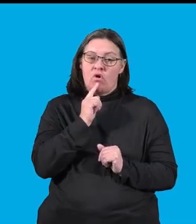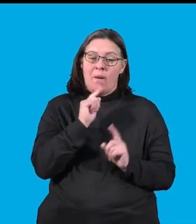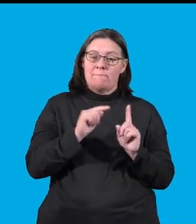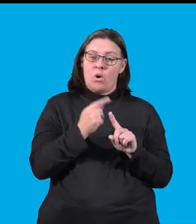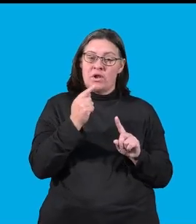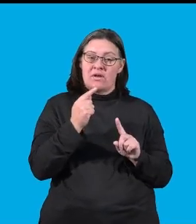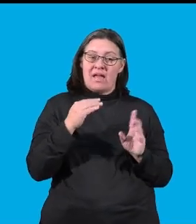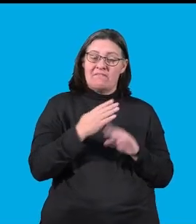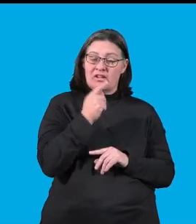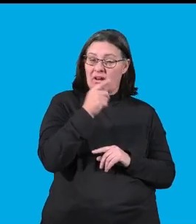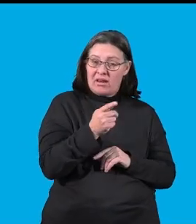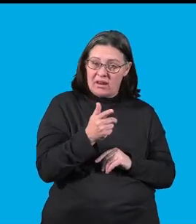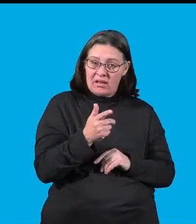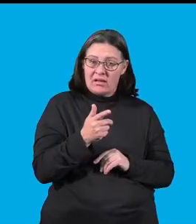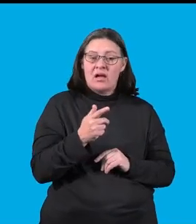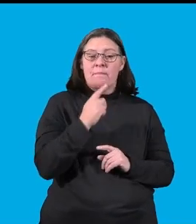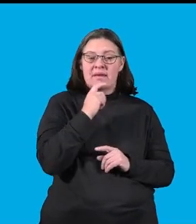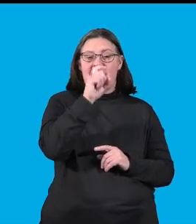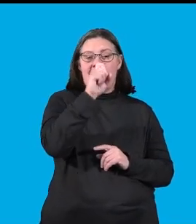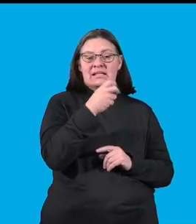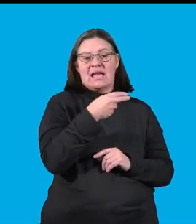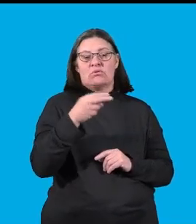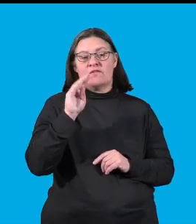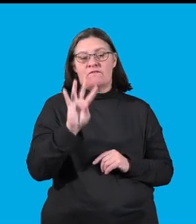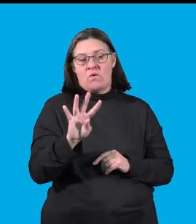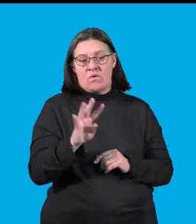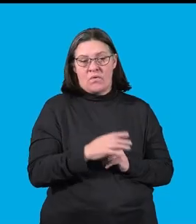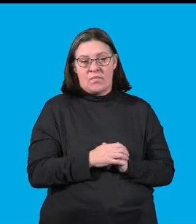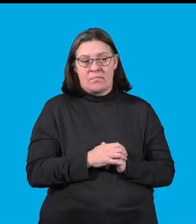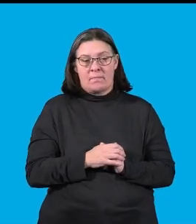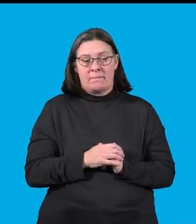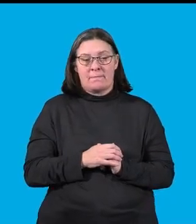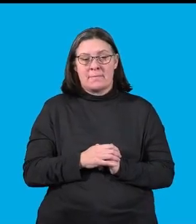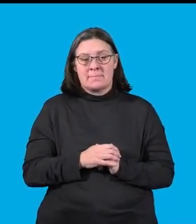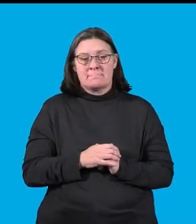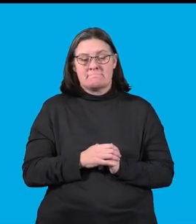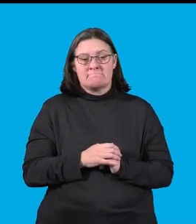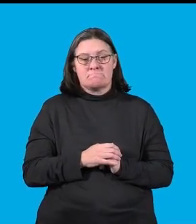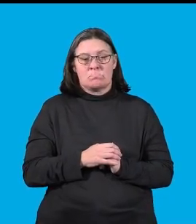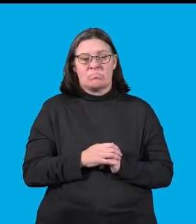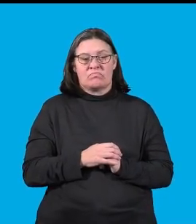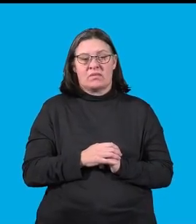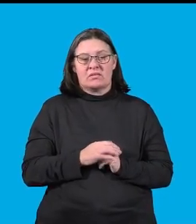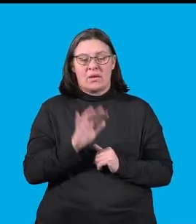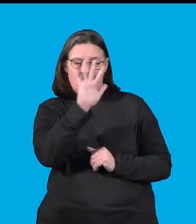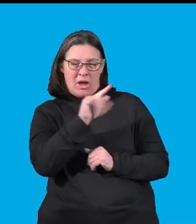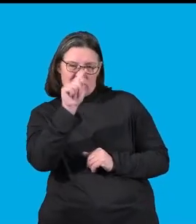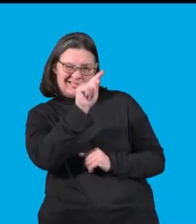So therefore, the point of inflection here was x is equal to 4, which